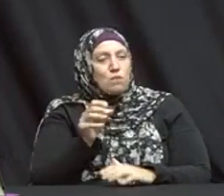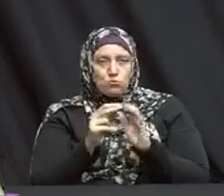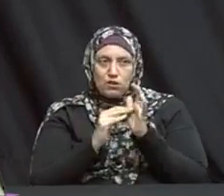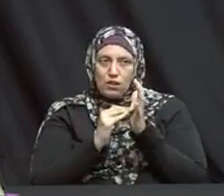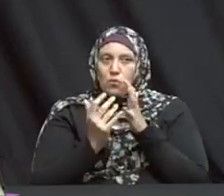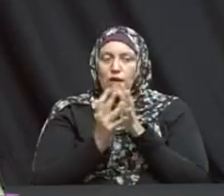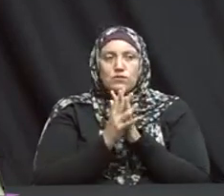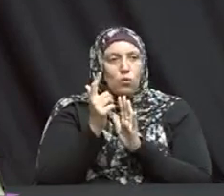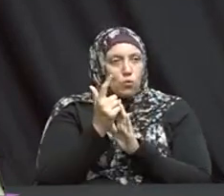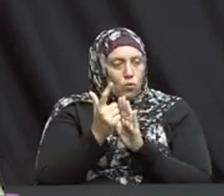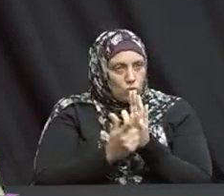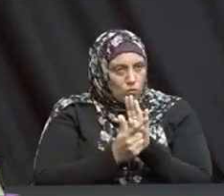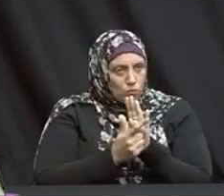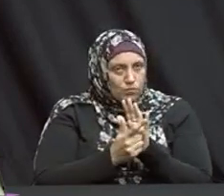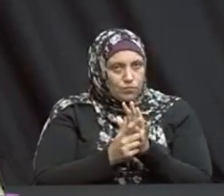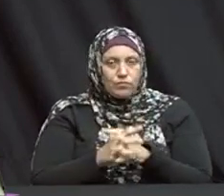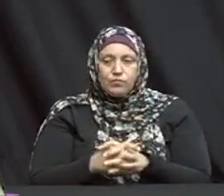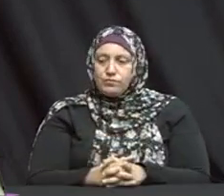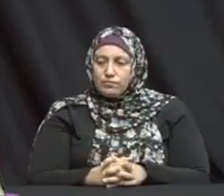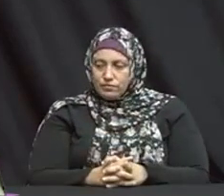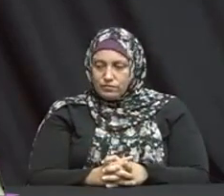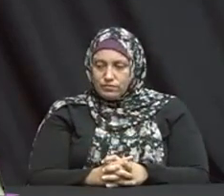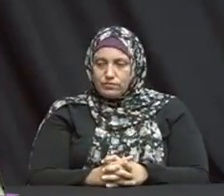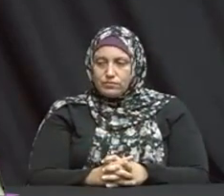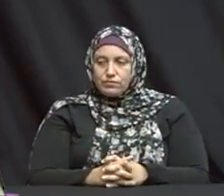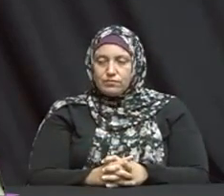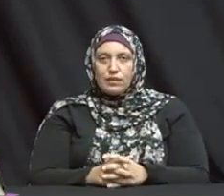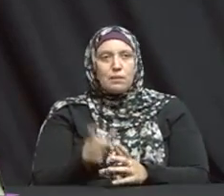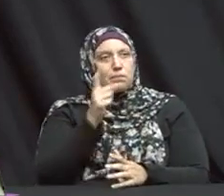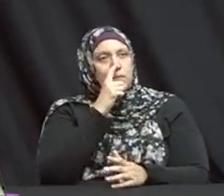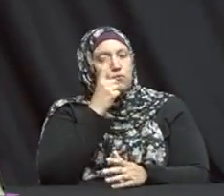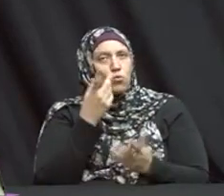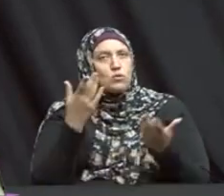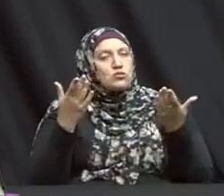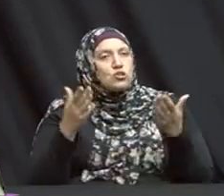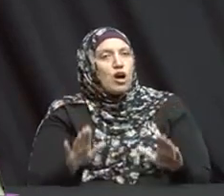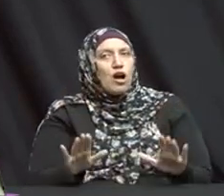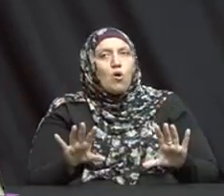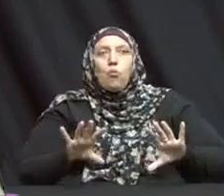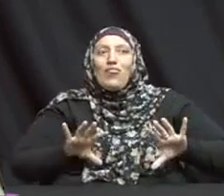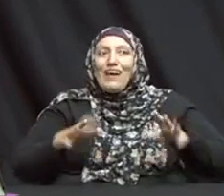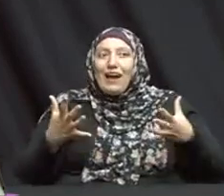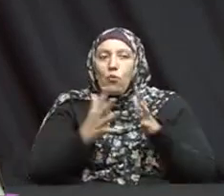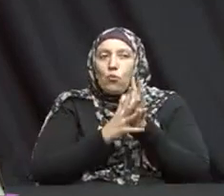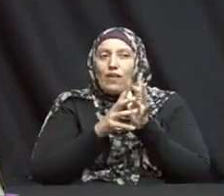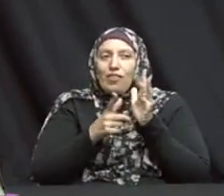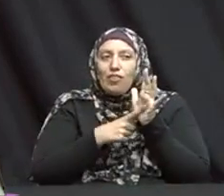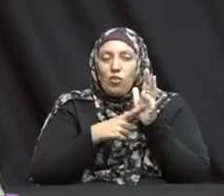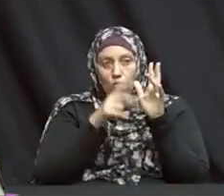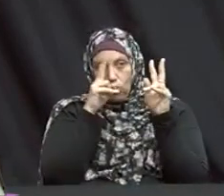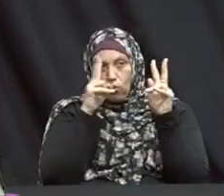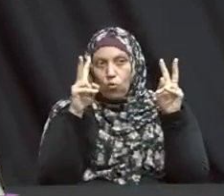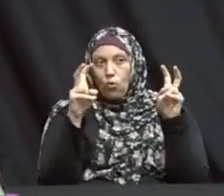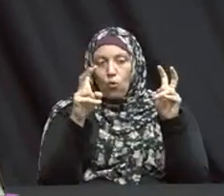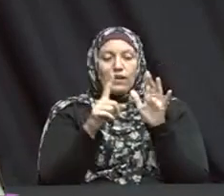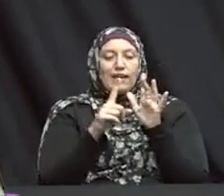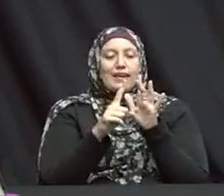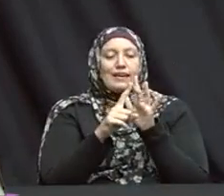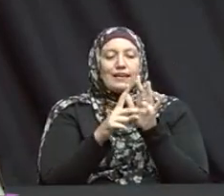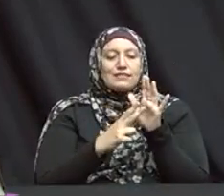the internet. People who die without wills are referred to as intestate people.